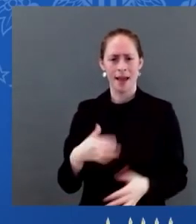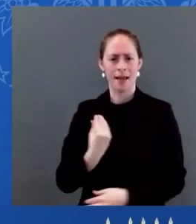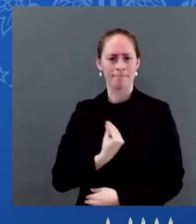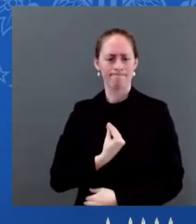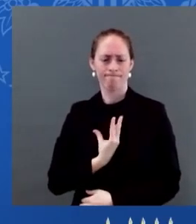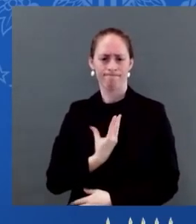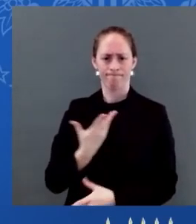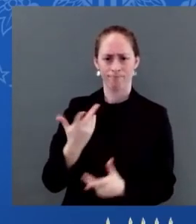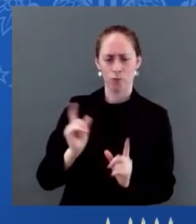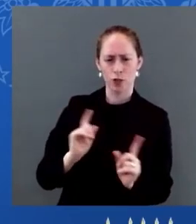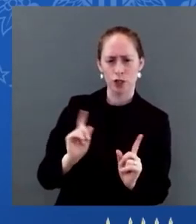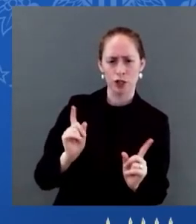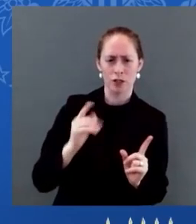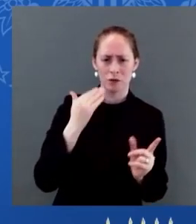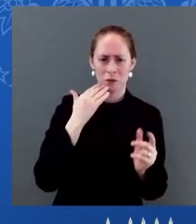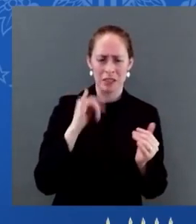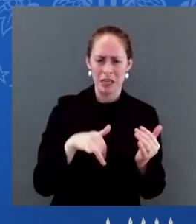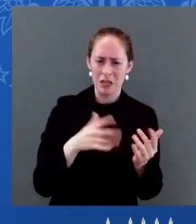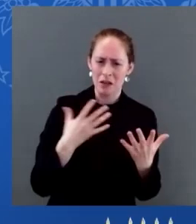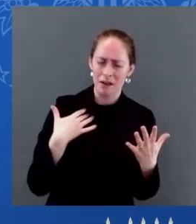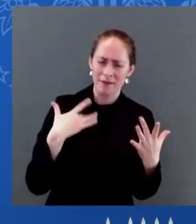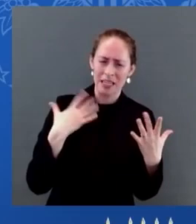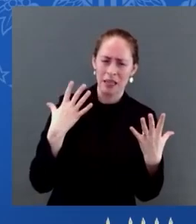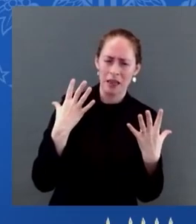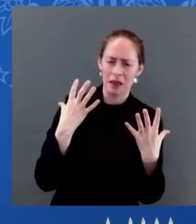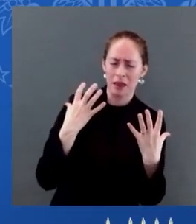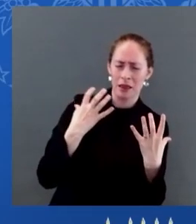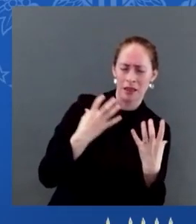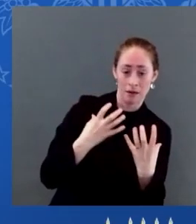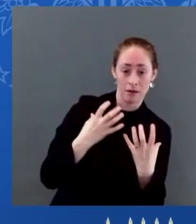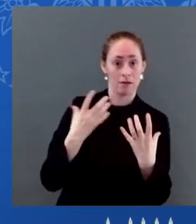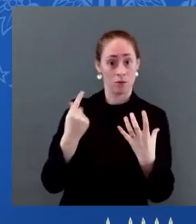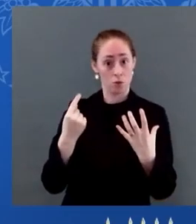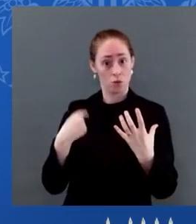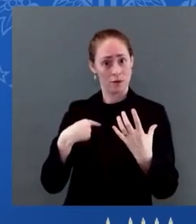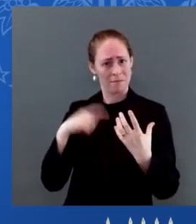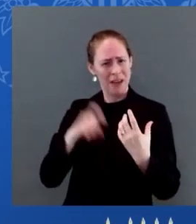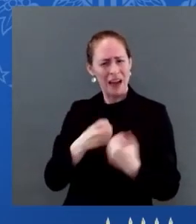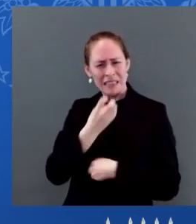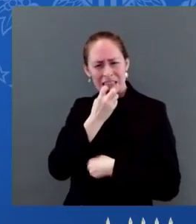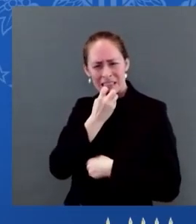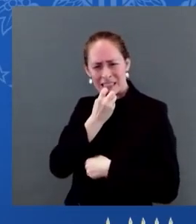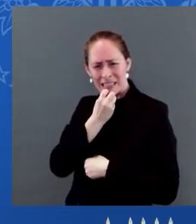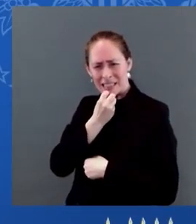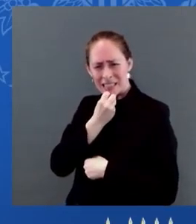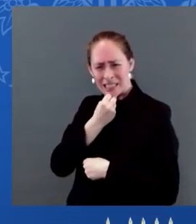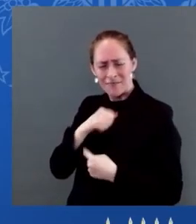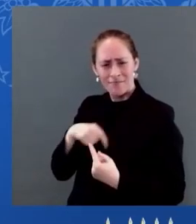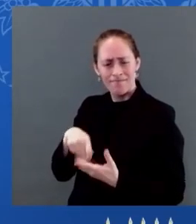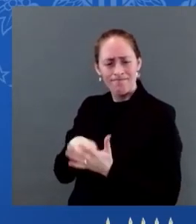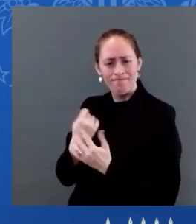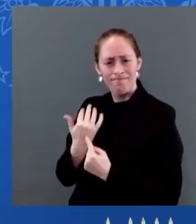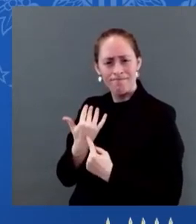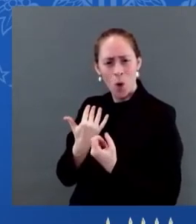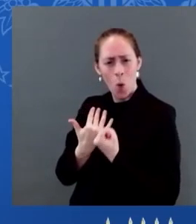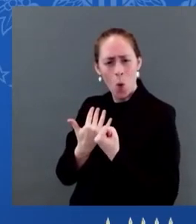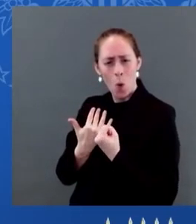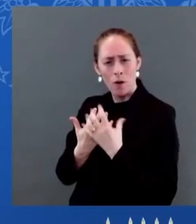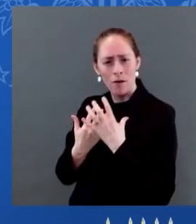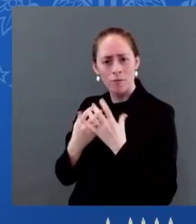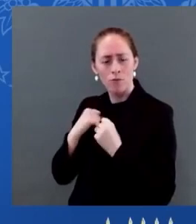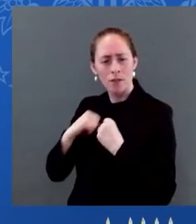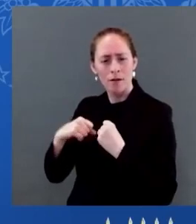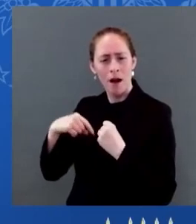the briefest nod of acceptance or legitimacy for ancient evils that have long plagued our society to come rushing in.